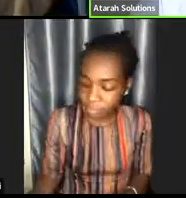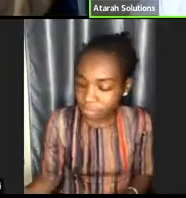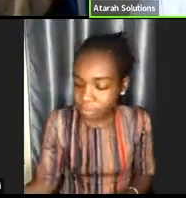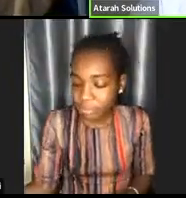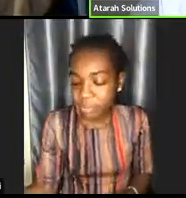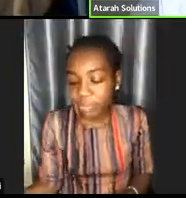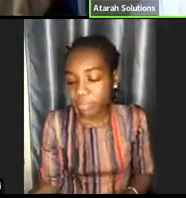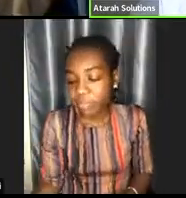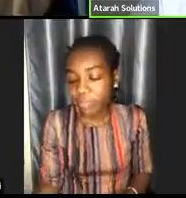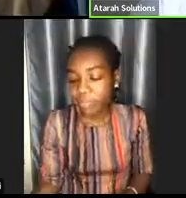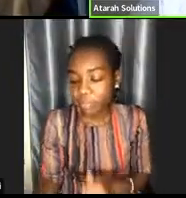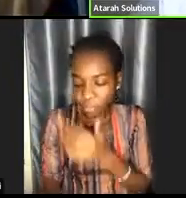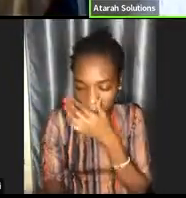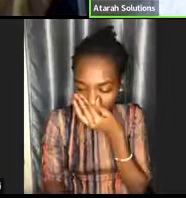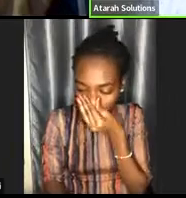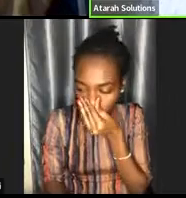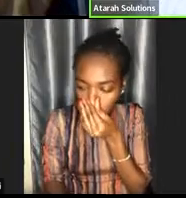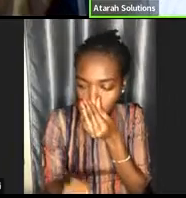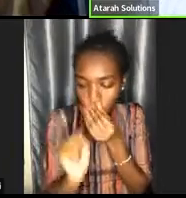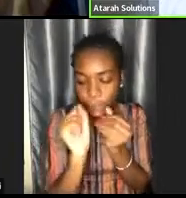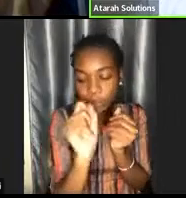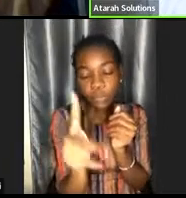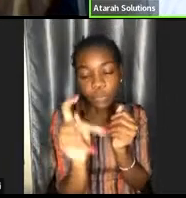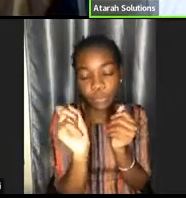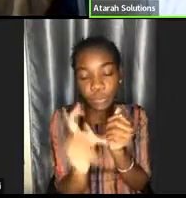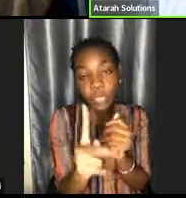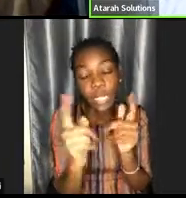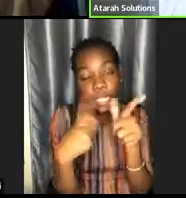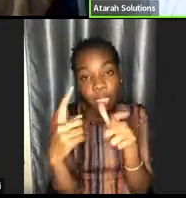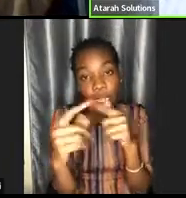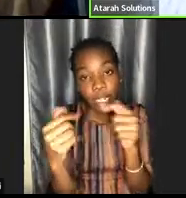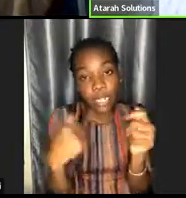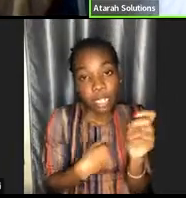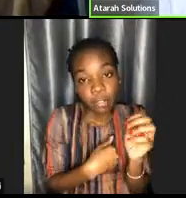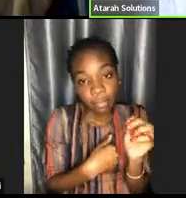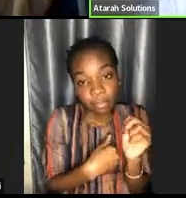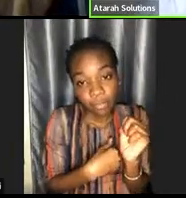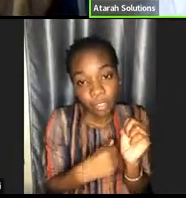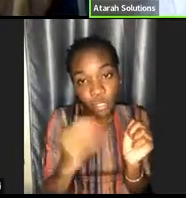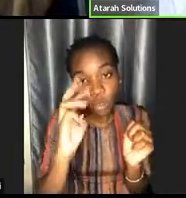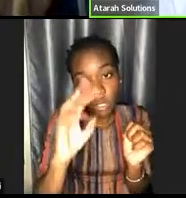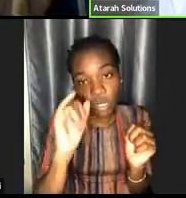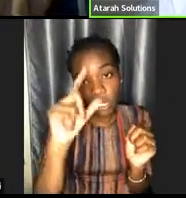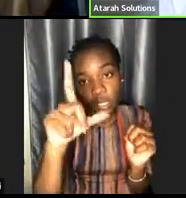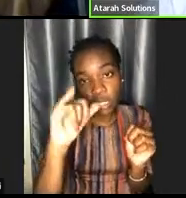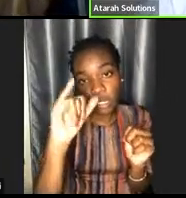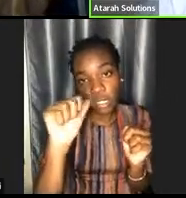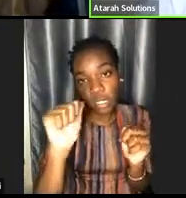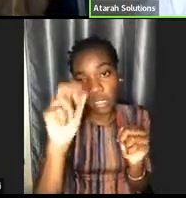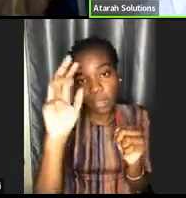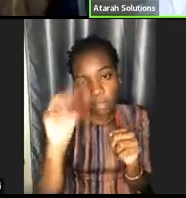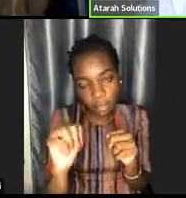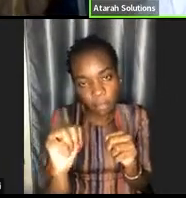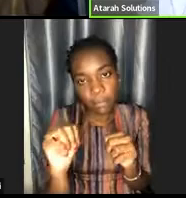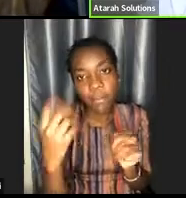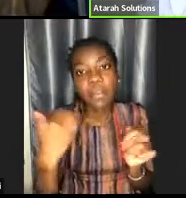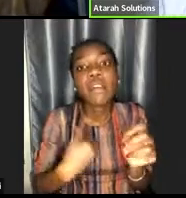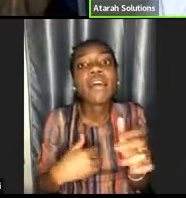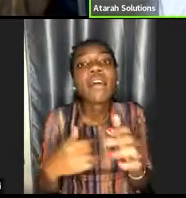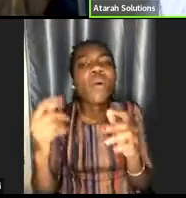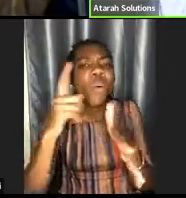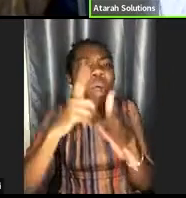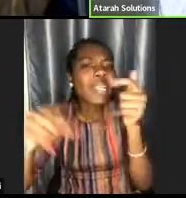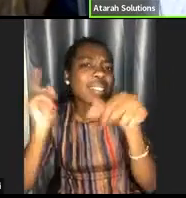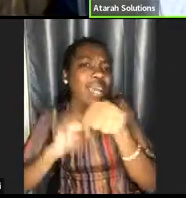Okay. And then there's, let me just get the name, William, who is saying, at what point will you seek for a mediator or